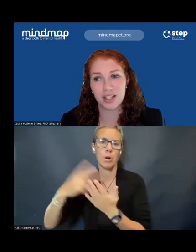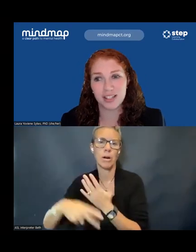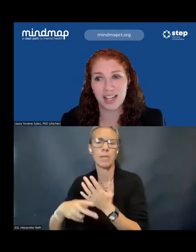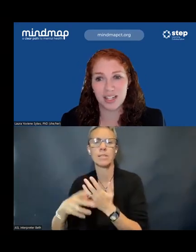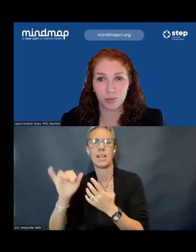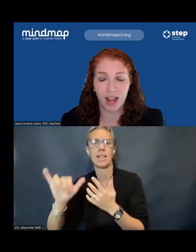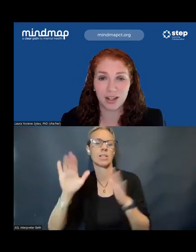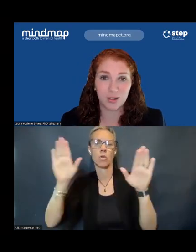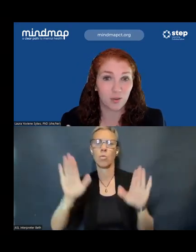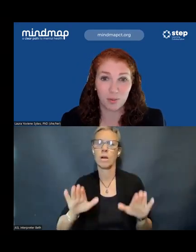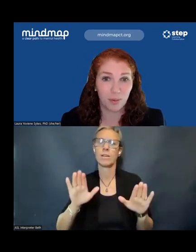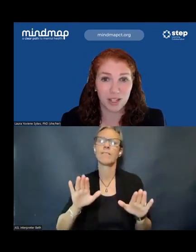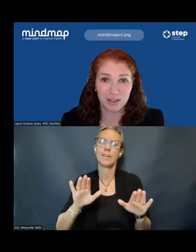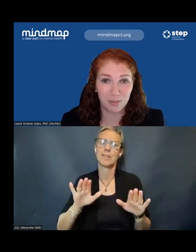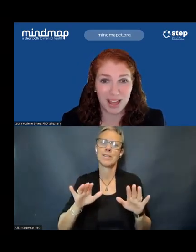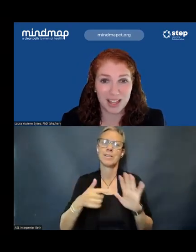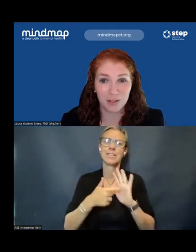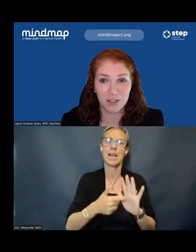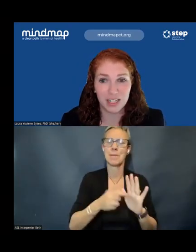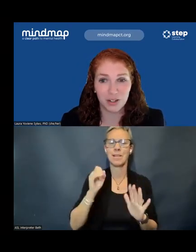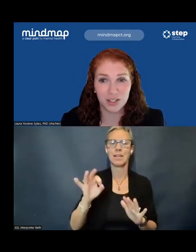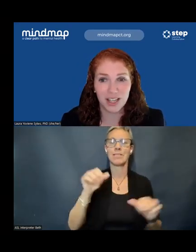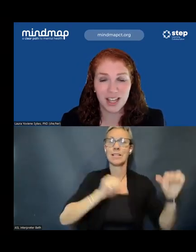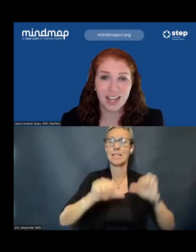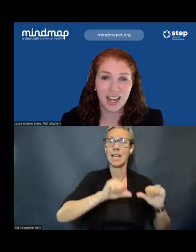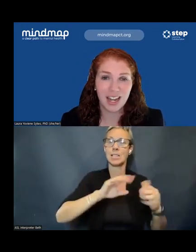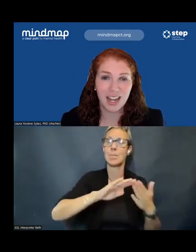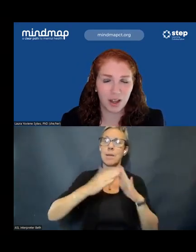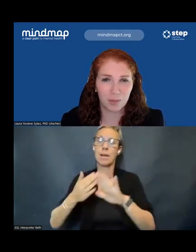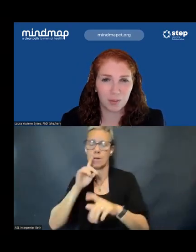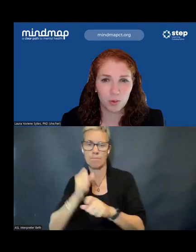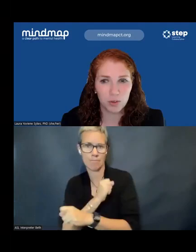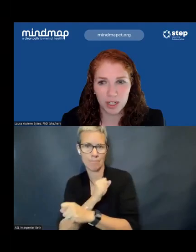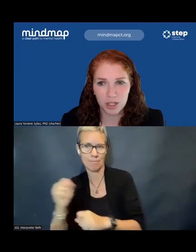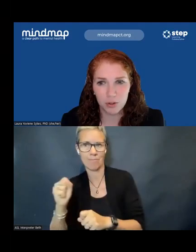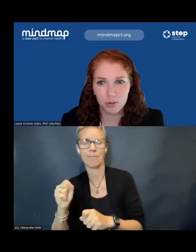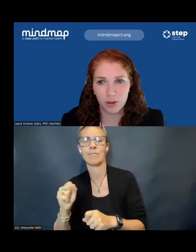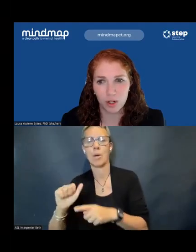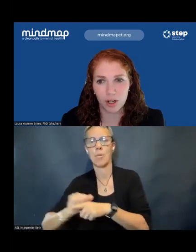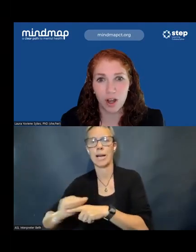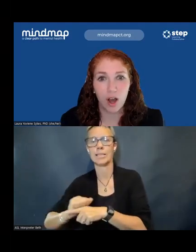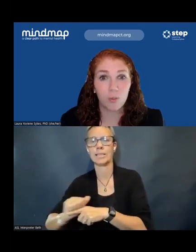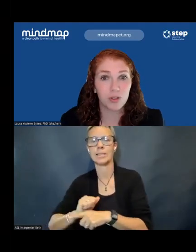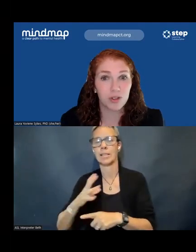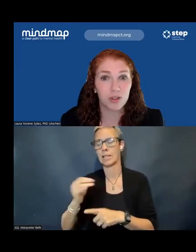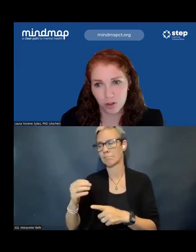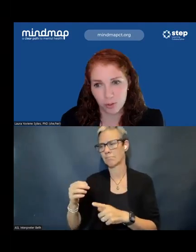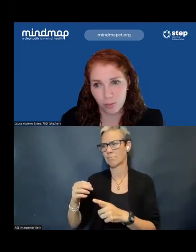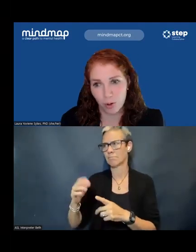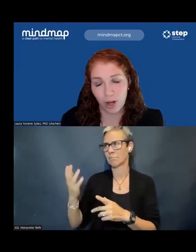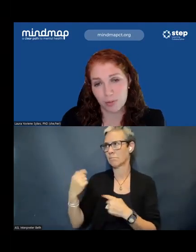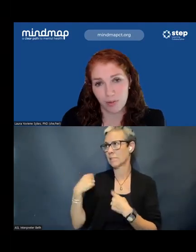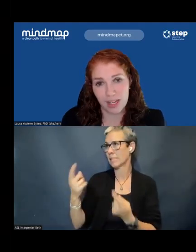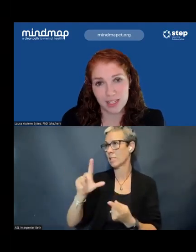science translating into practice over approximately the past 15 years. And as of 2022, there were almost